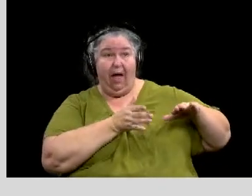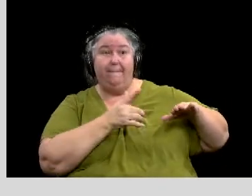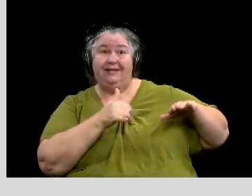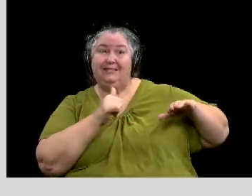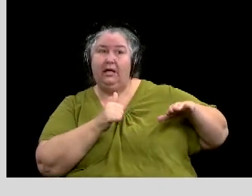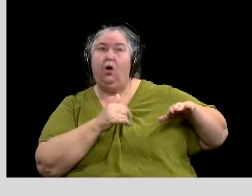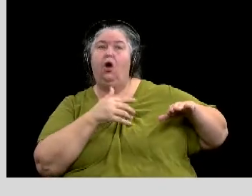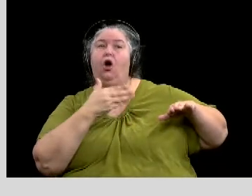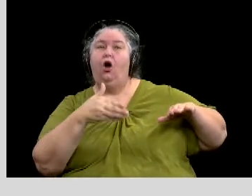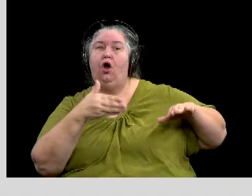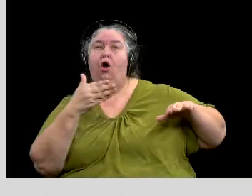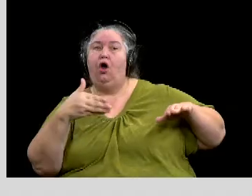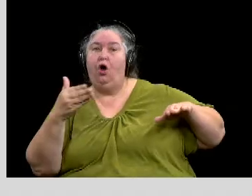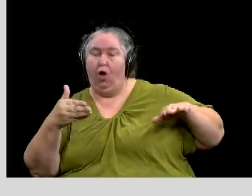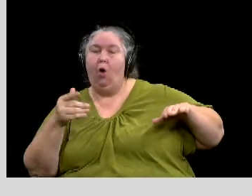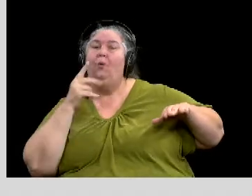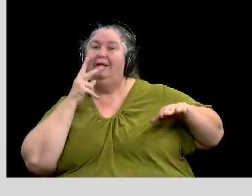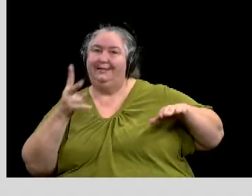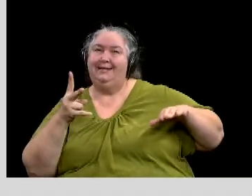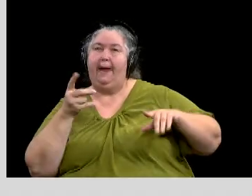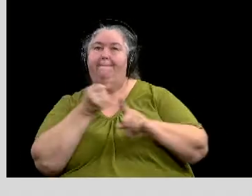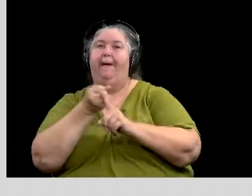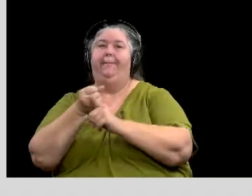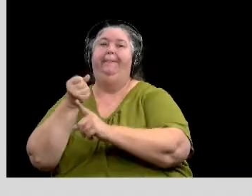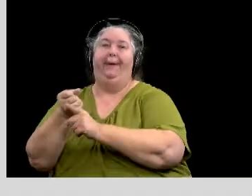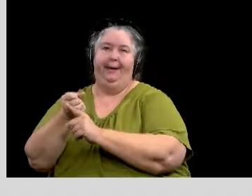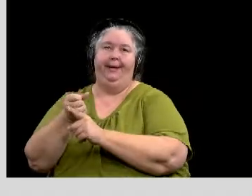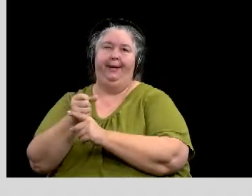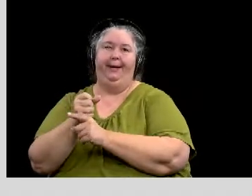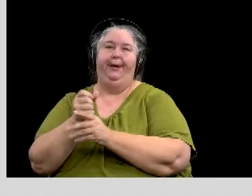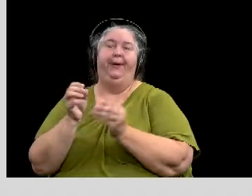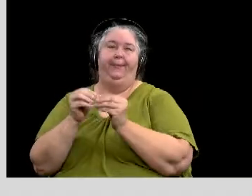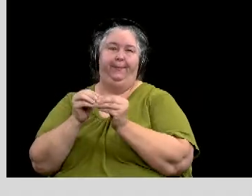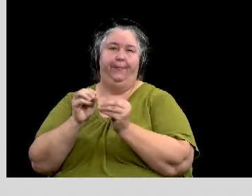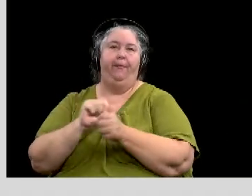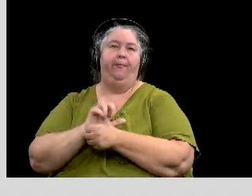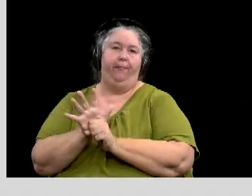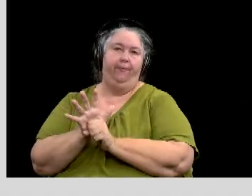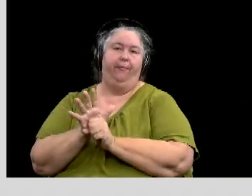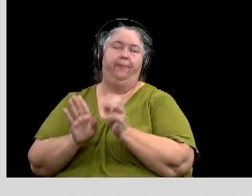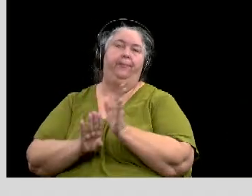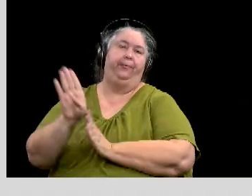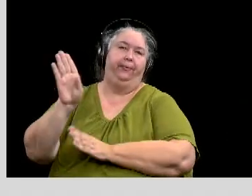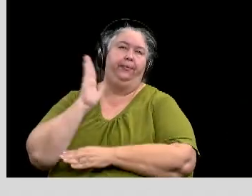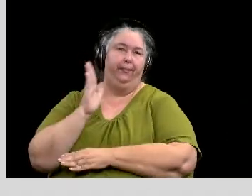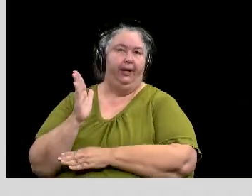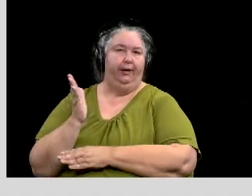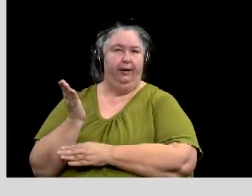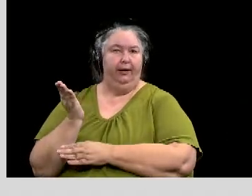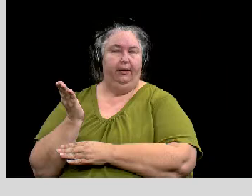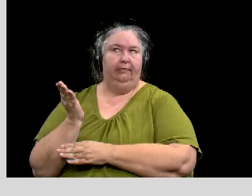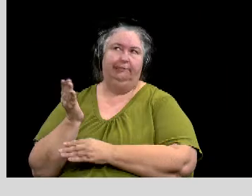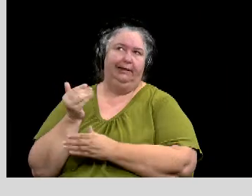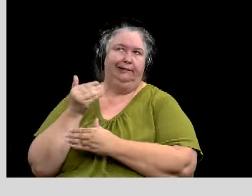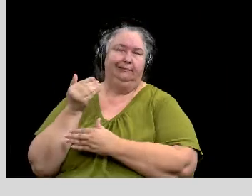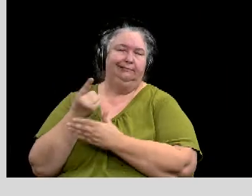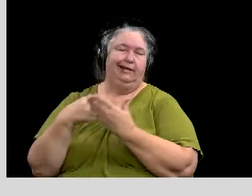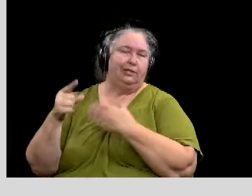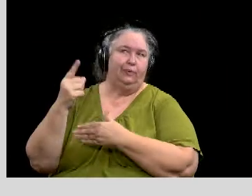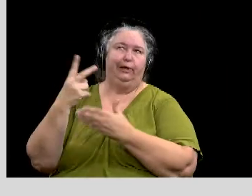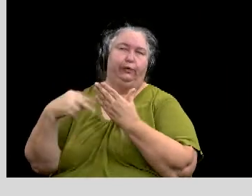see a surge in the next week to 2 weeks in hospitalizations caused by the Thanksgiving